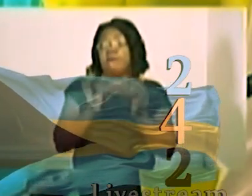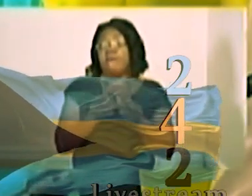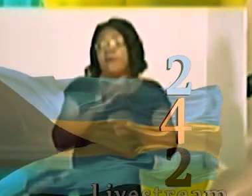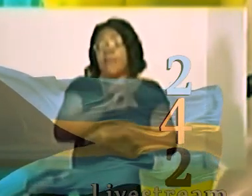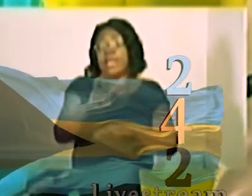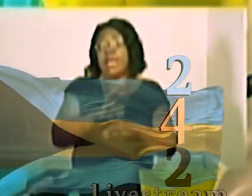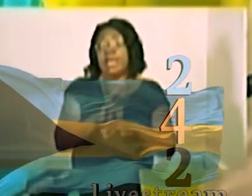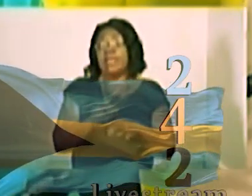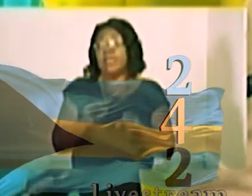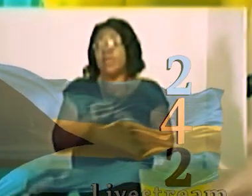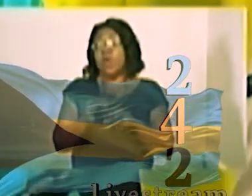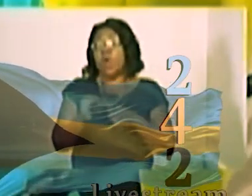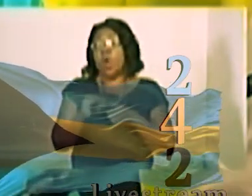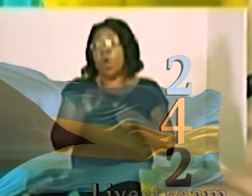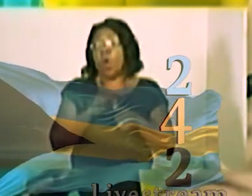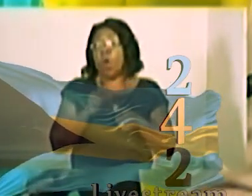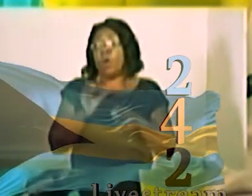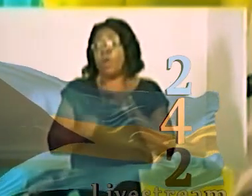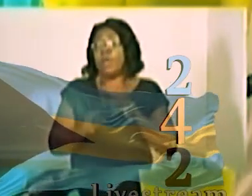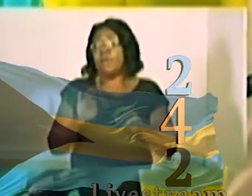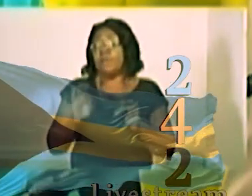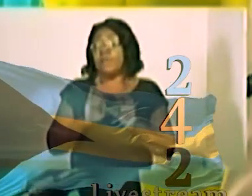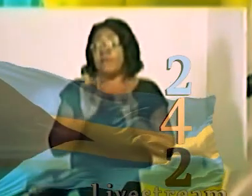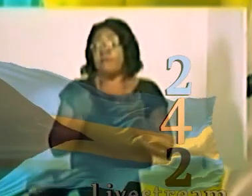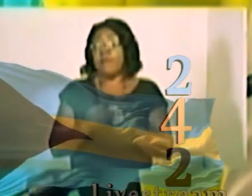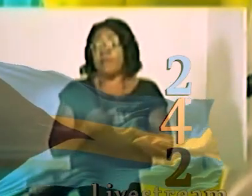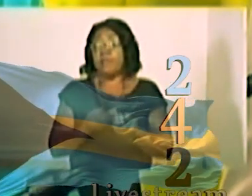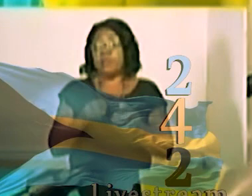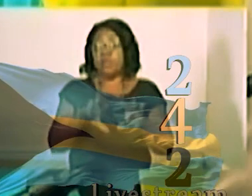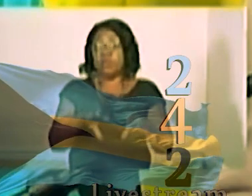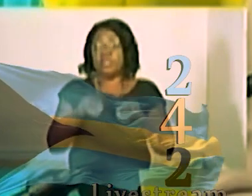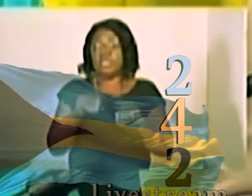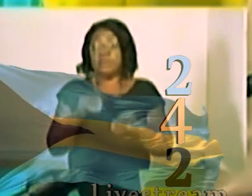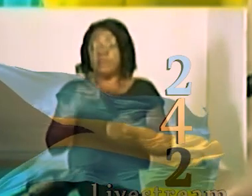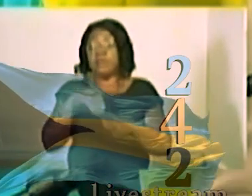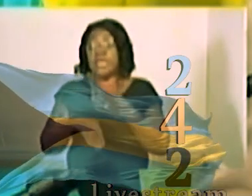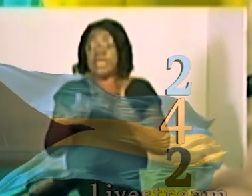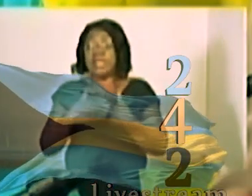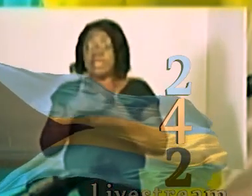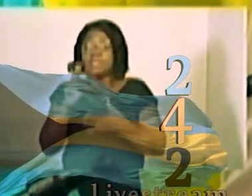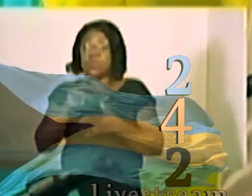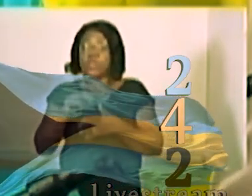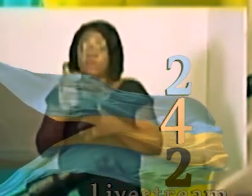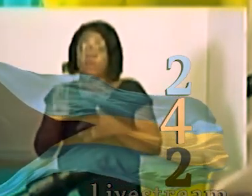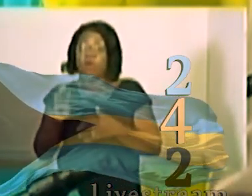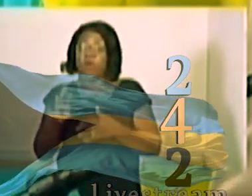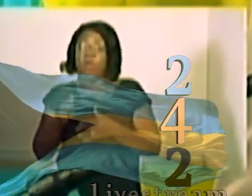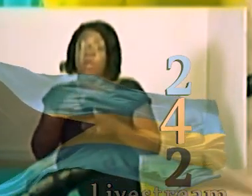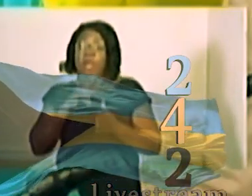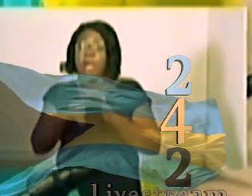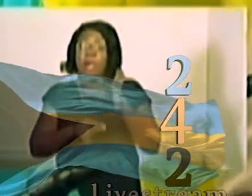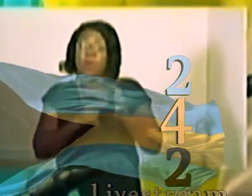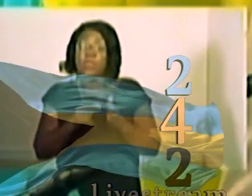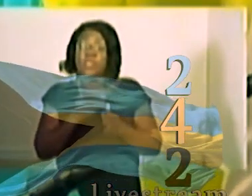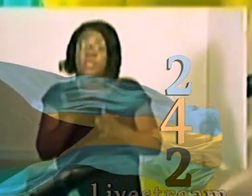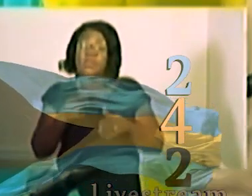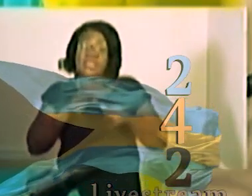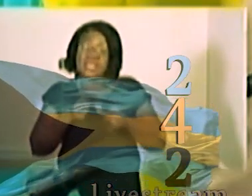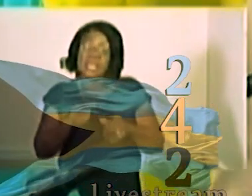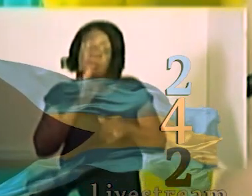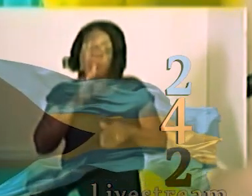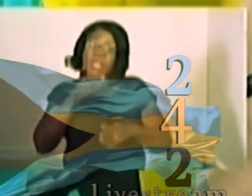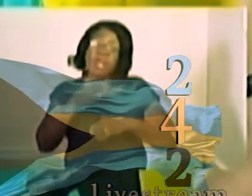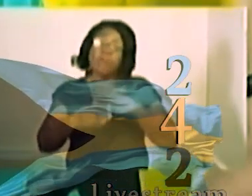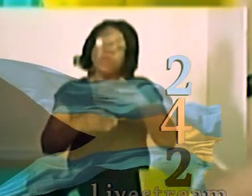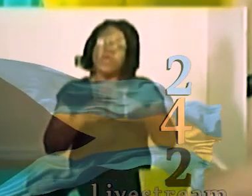families are going to be able to receive them in the next 24 hours. So it'll still be a process to get people out of the